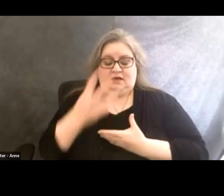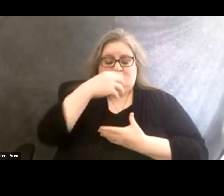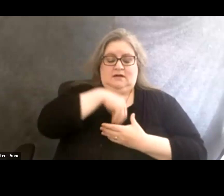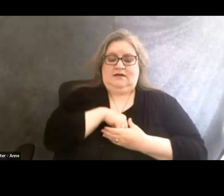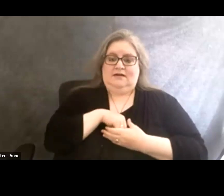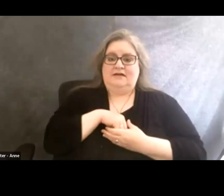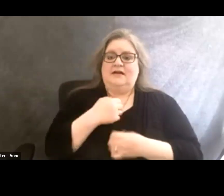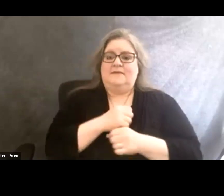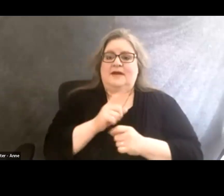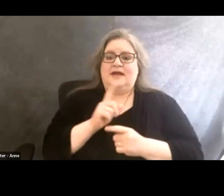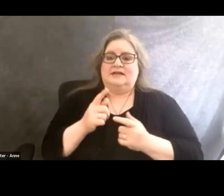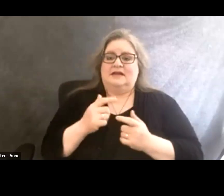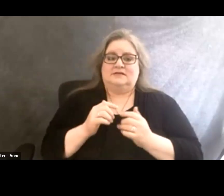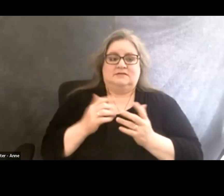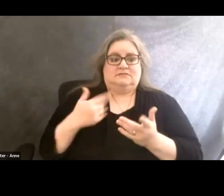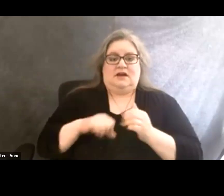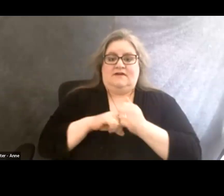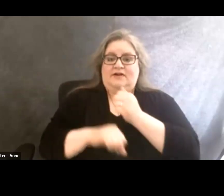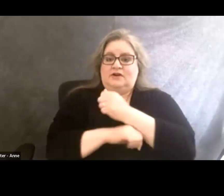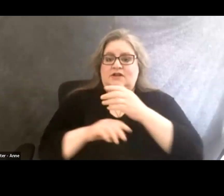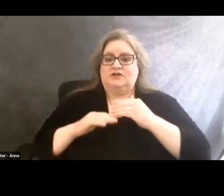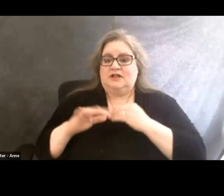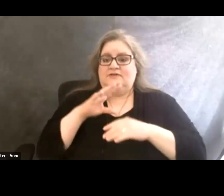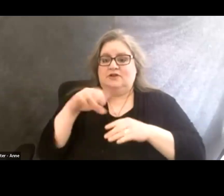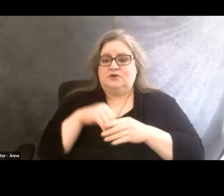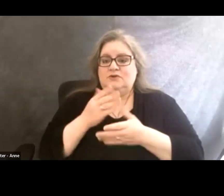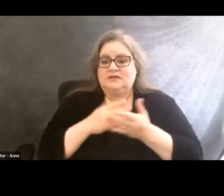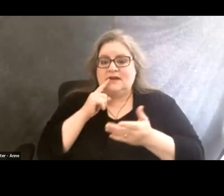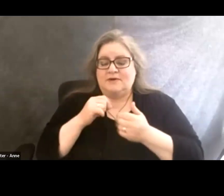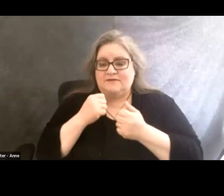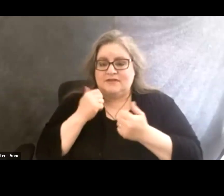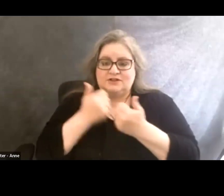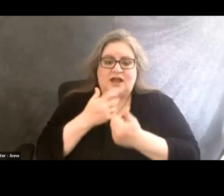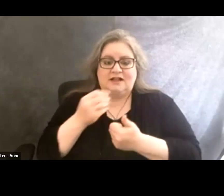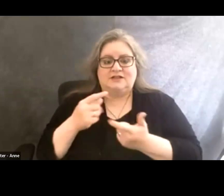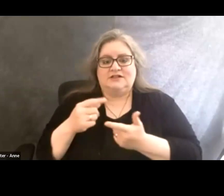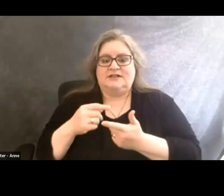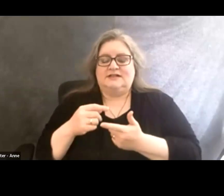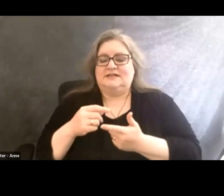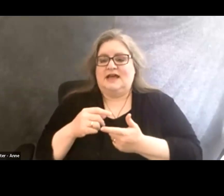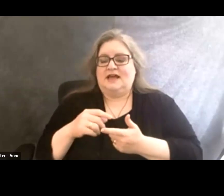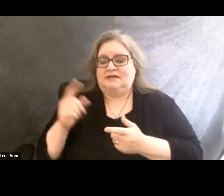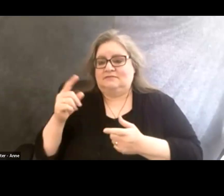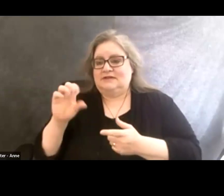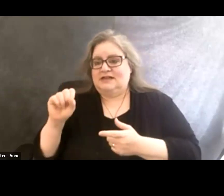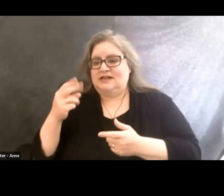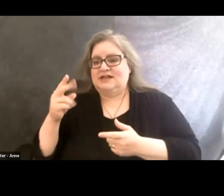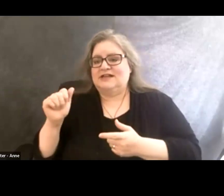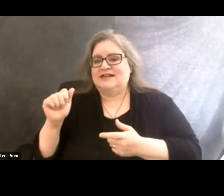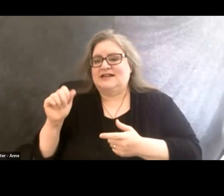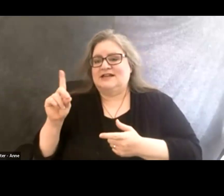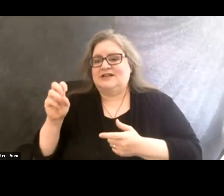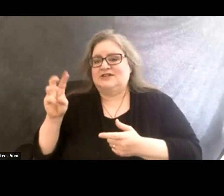a foundational level, including some of the challenges and shadow sides of ourselves, and integrating